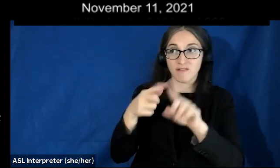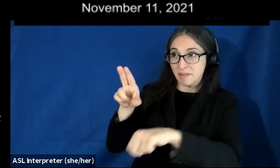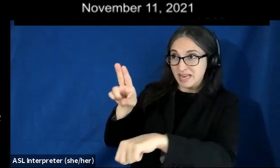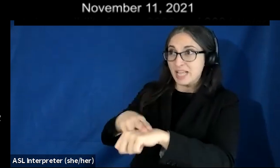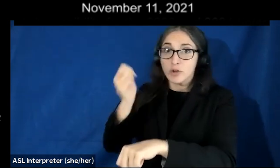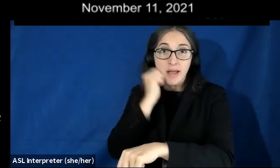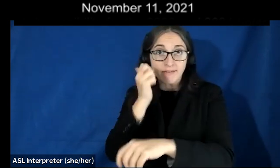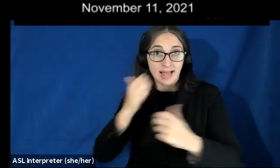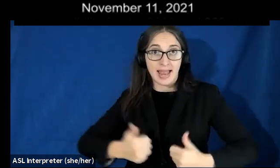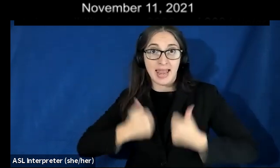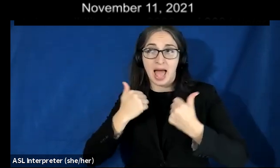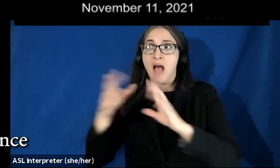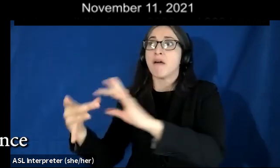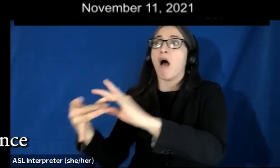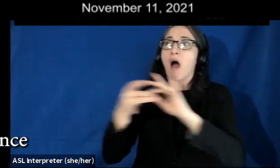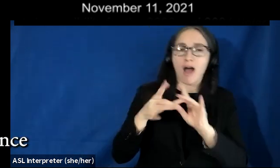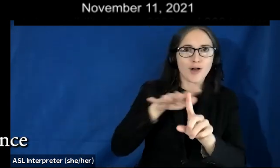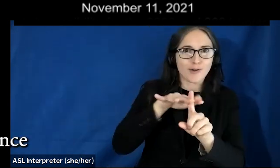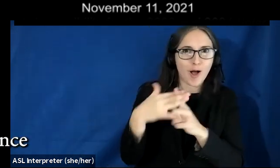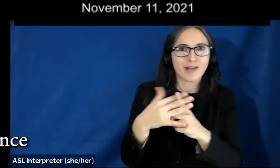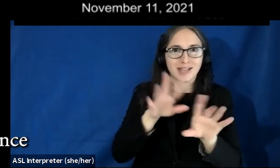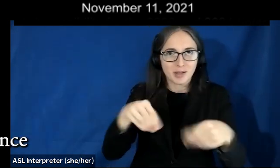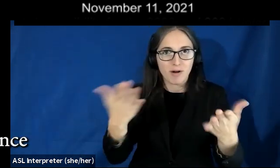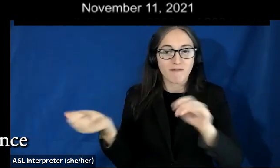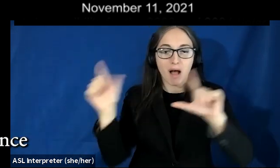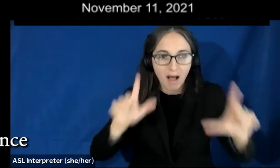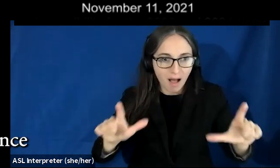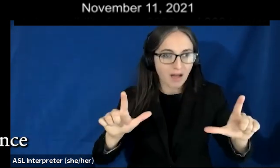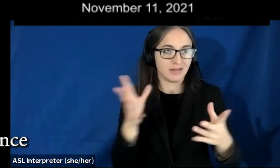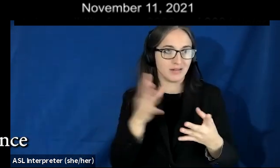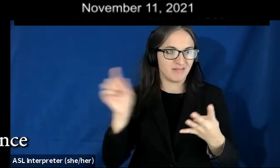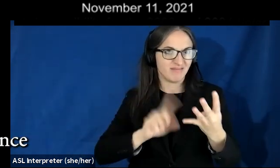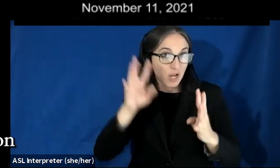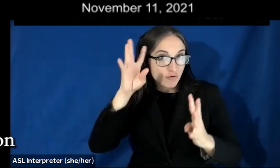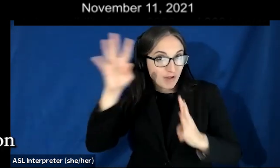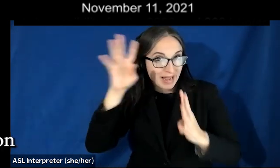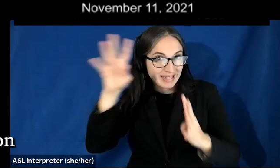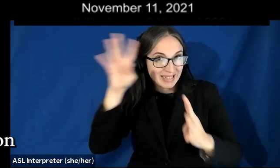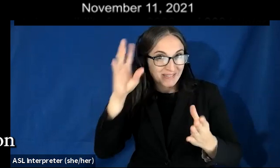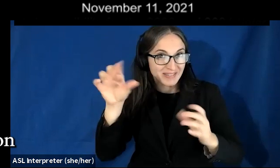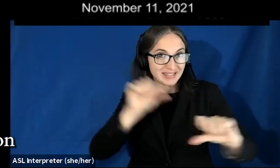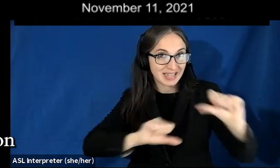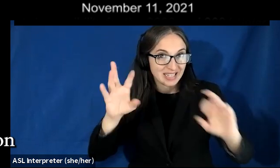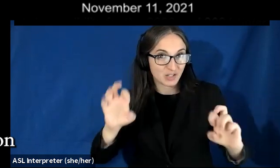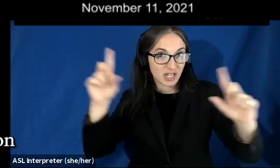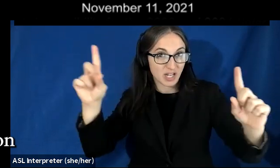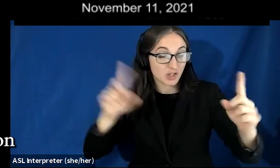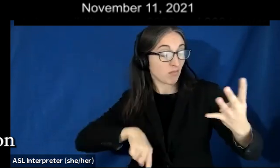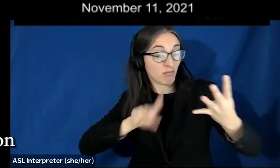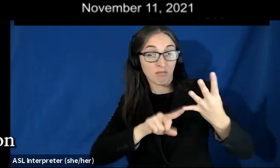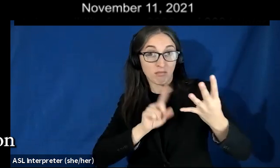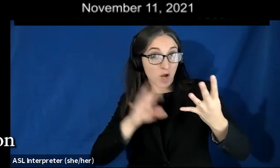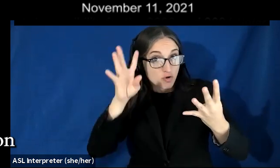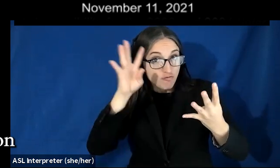creative science education. This fourth dimension, creative science education, also